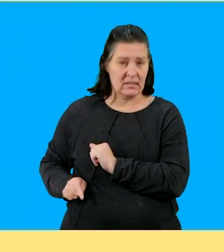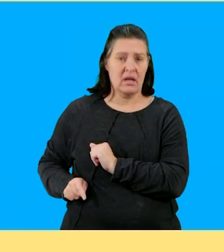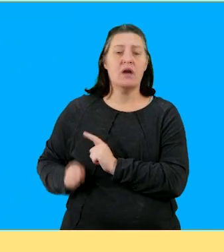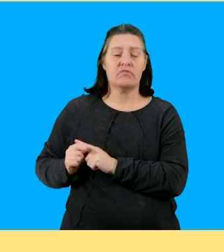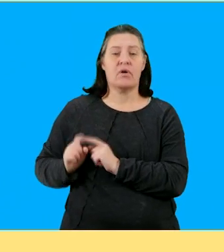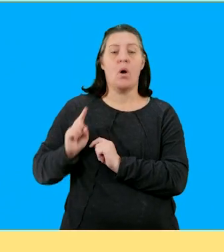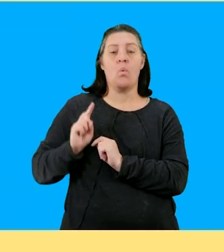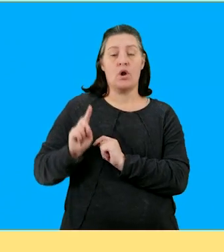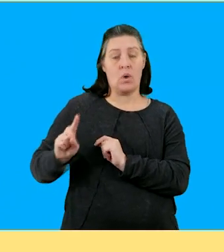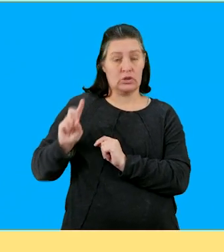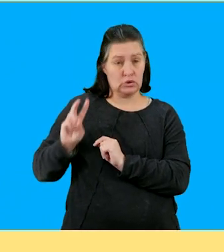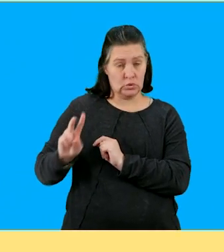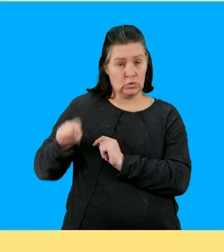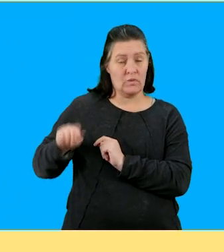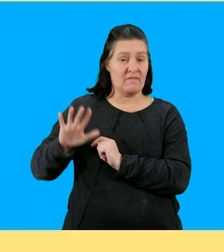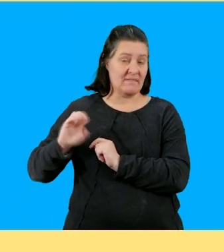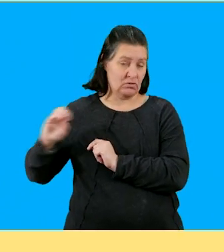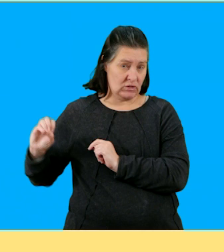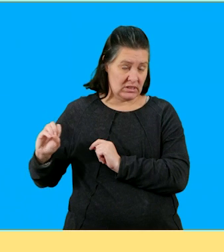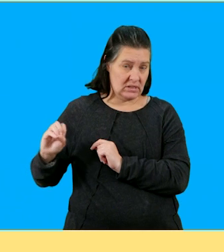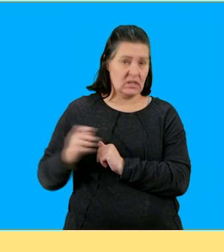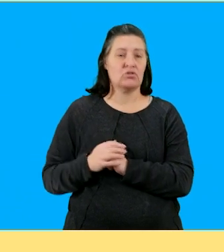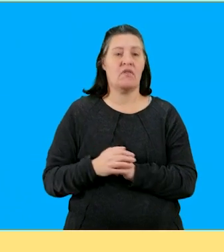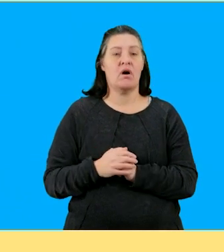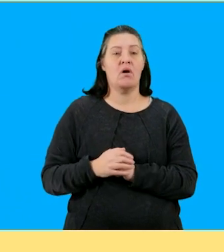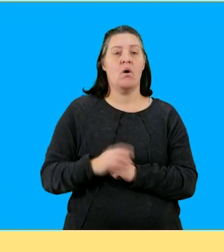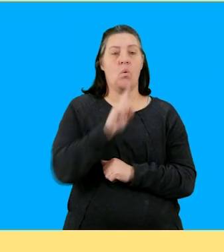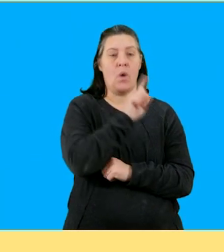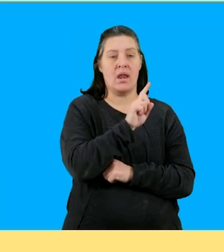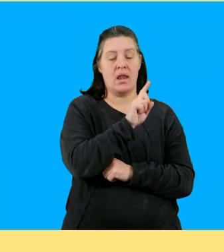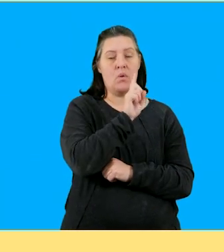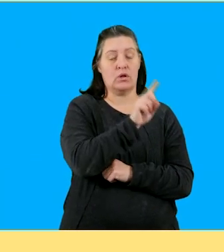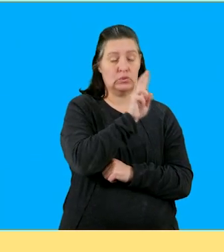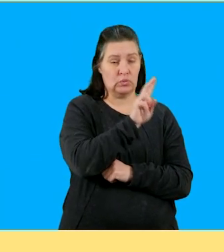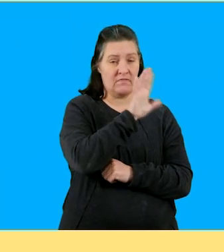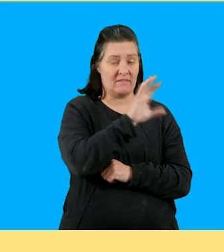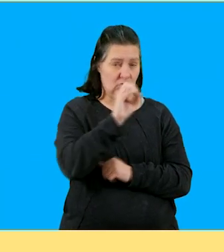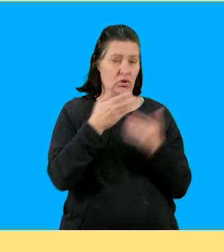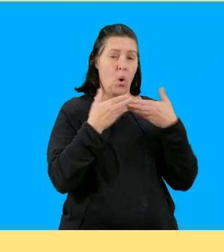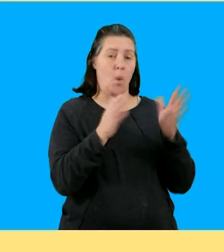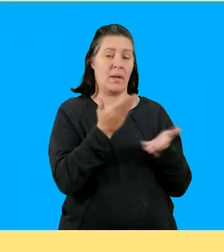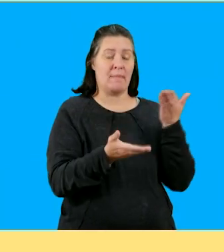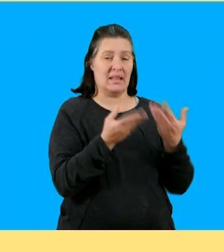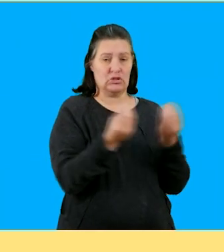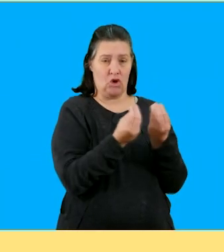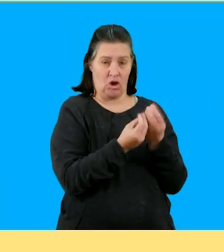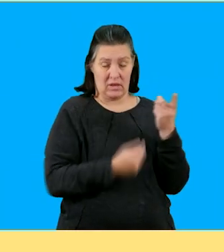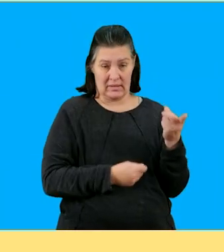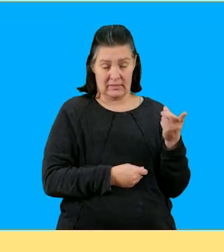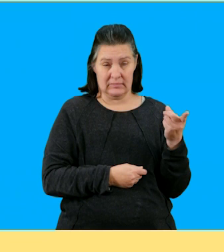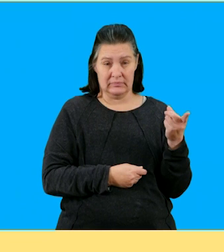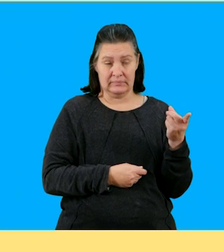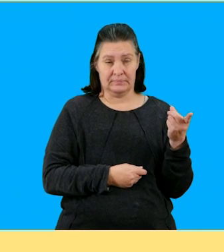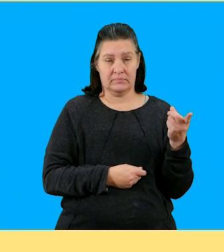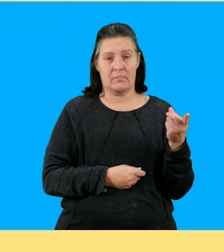my 112,500. So I'll come here, 112,500. That is my opening balance of stock.